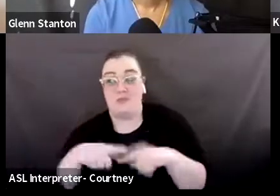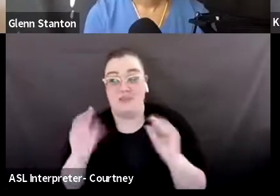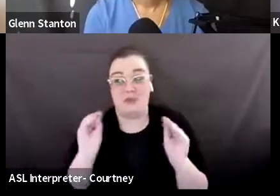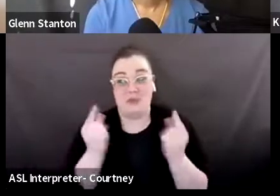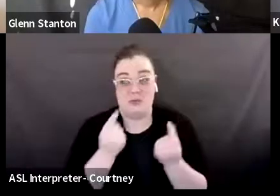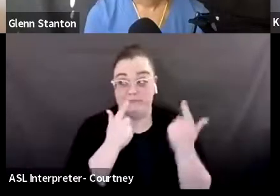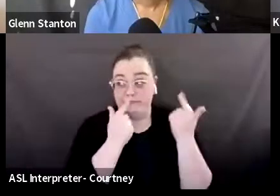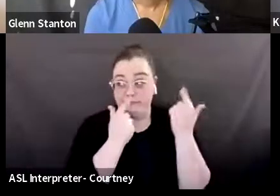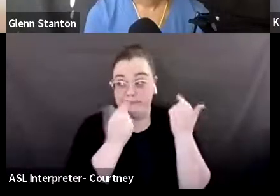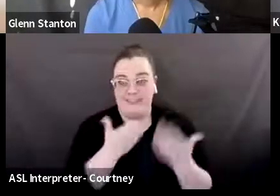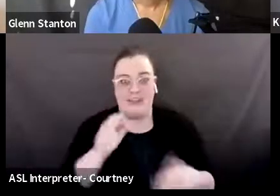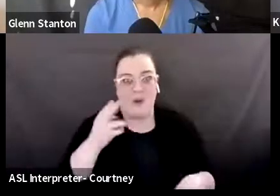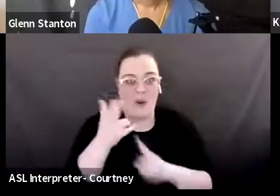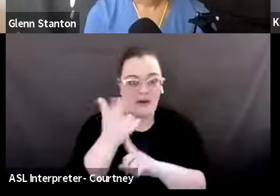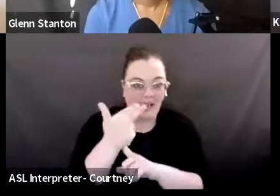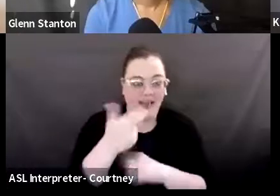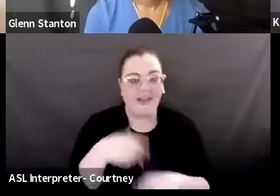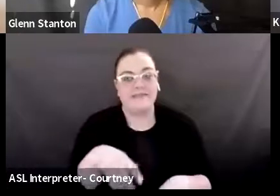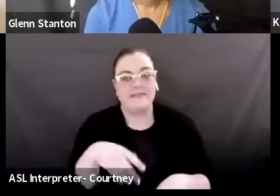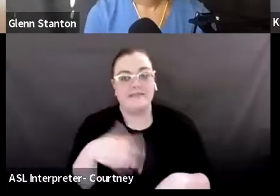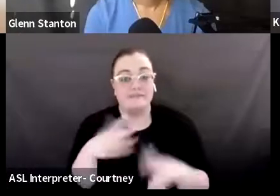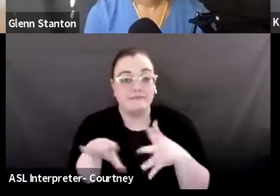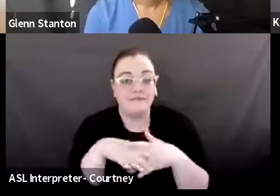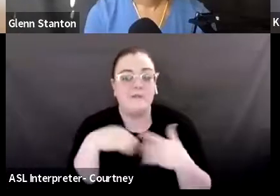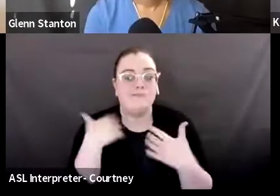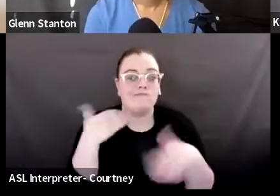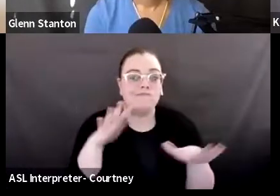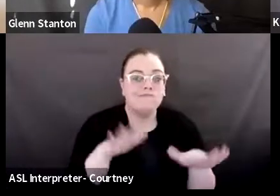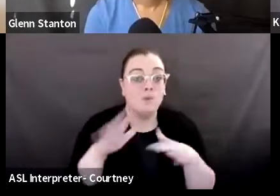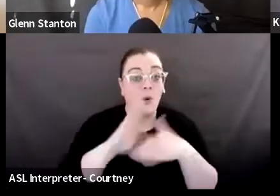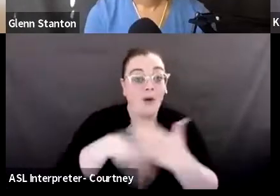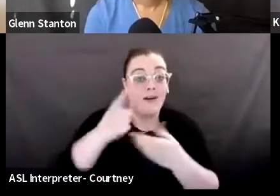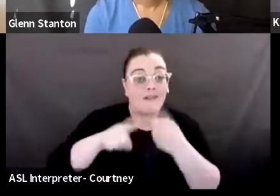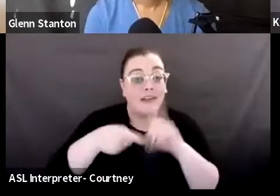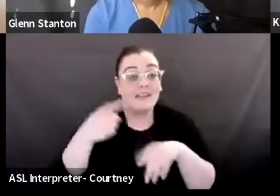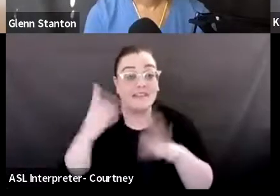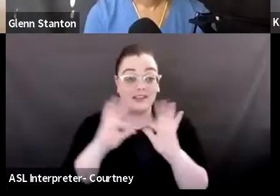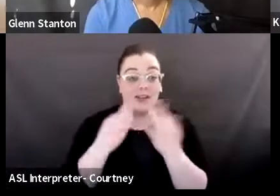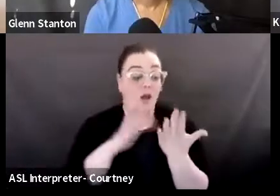room when I'm not shooting. So I'm just sitting there, and all of our friends and our family are just like, booked it.